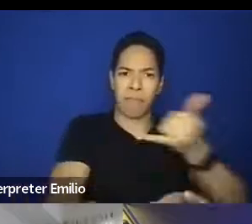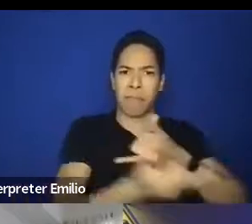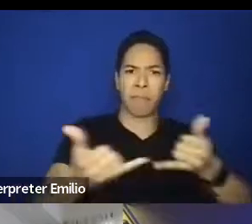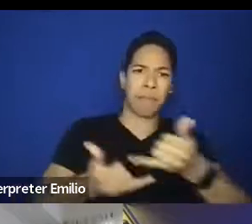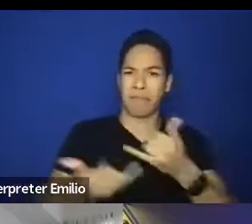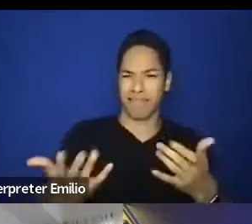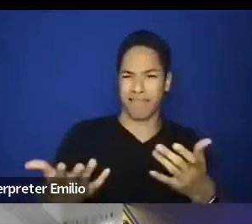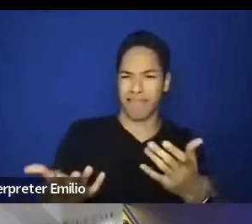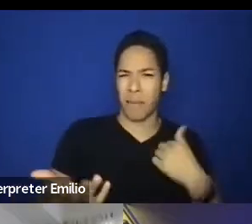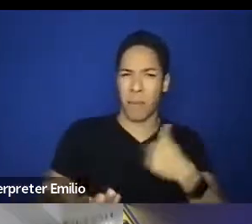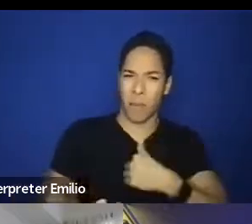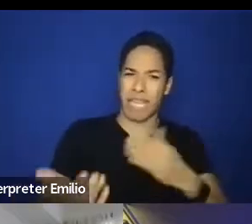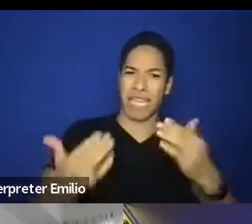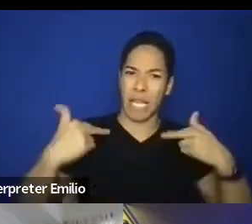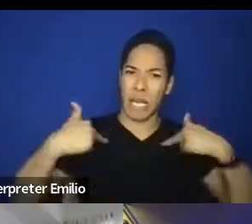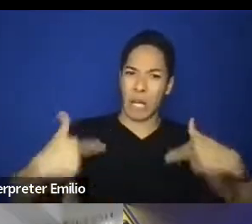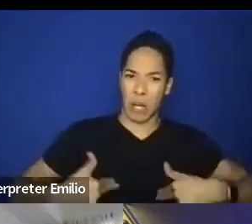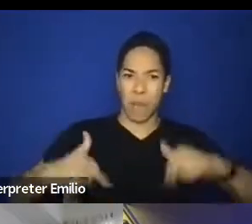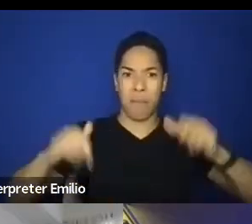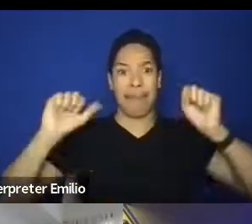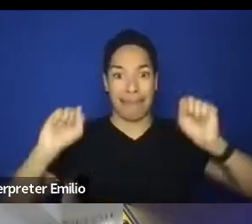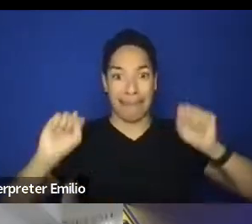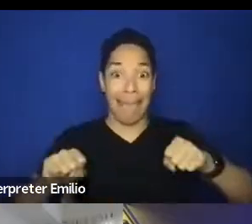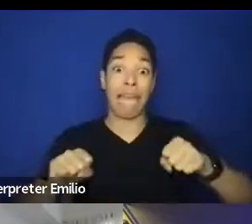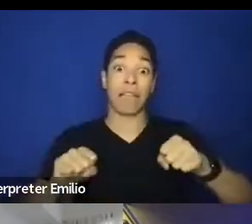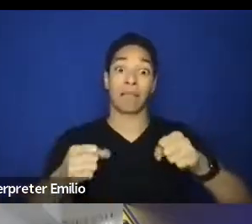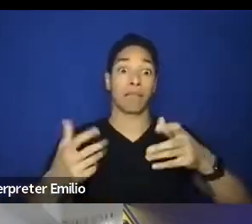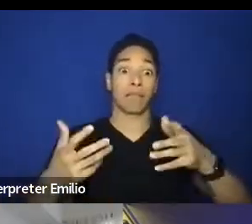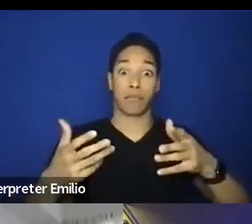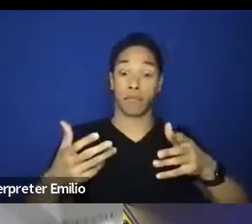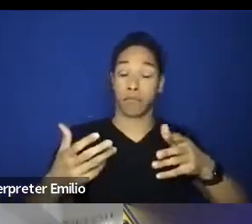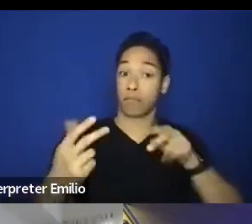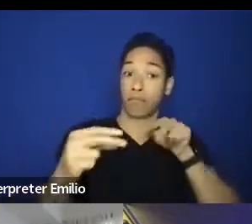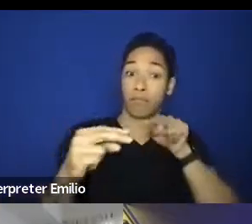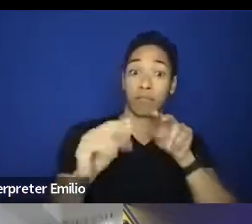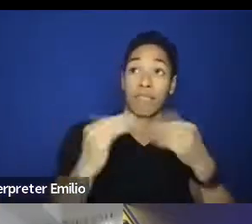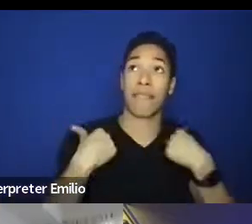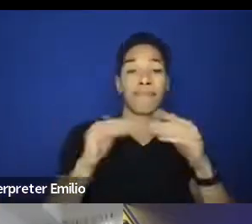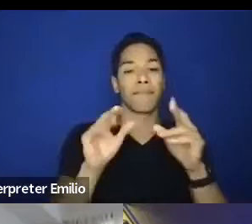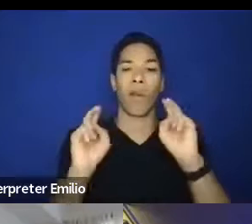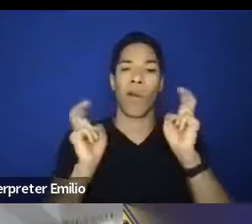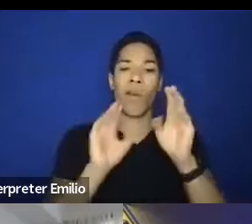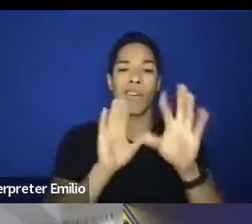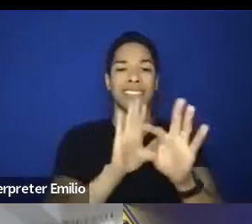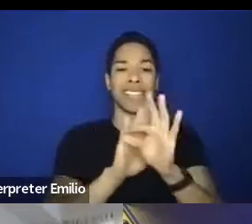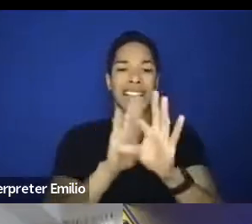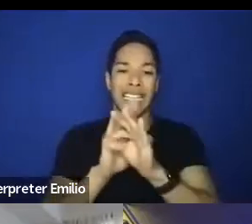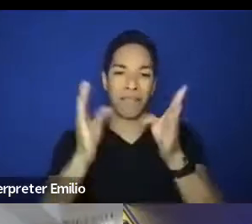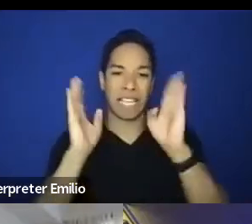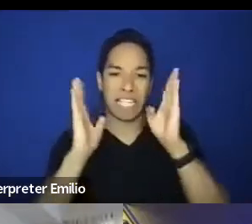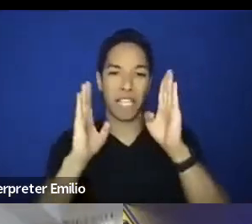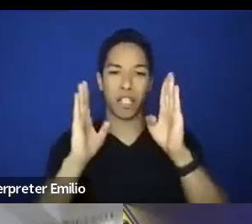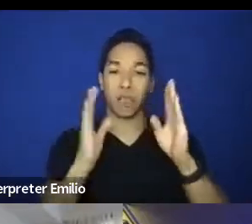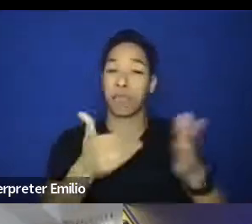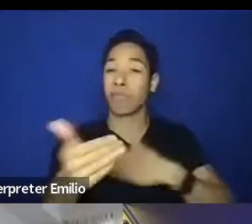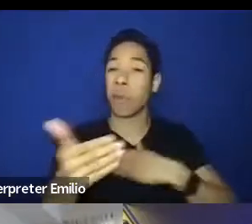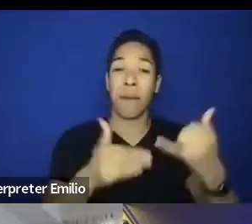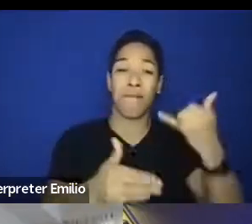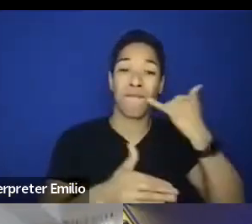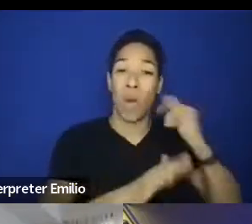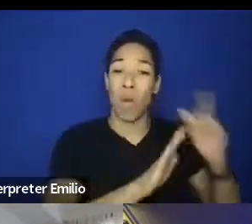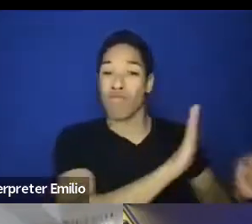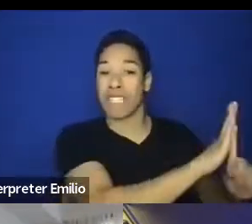I can look at you, we can have a conversation, even though there's a cell phone going off over there. I would argue that it's not the actual cell